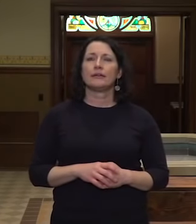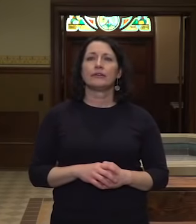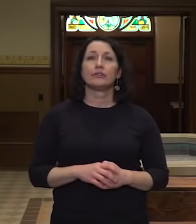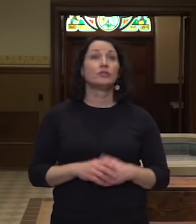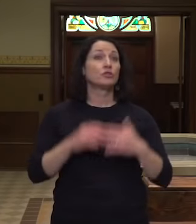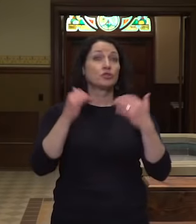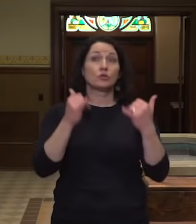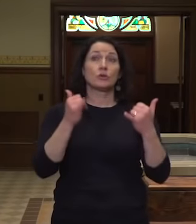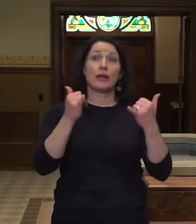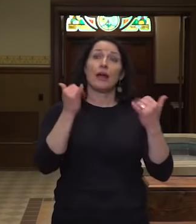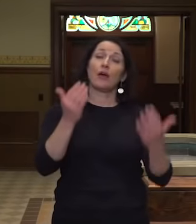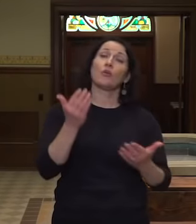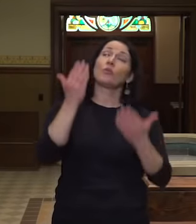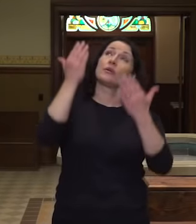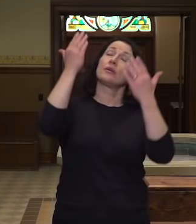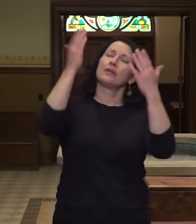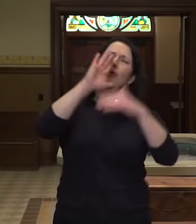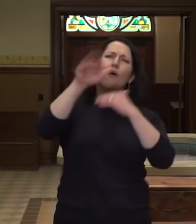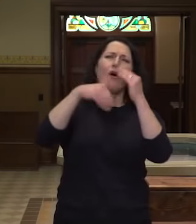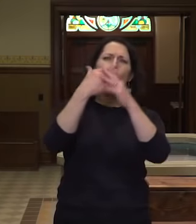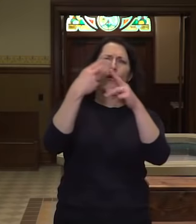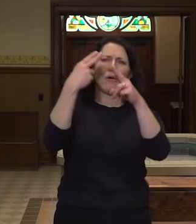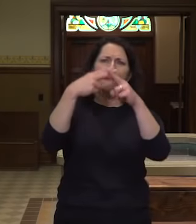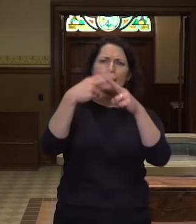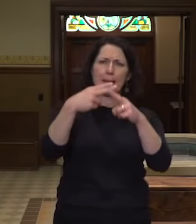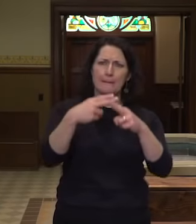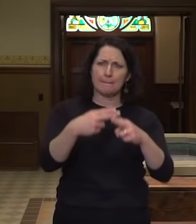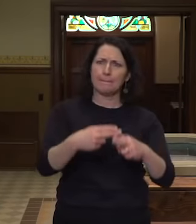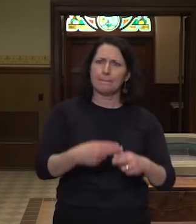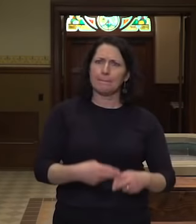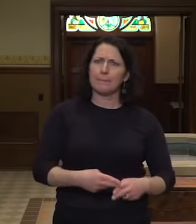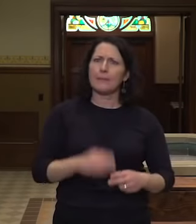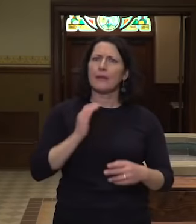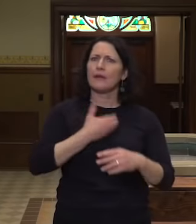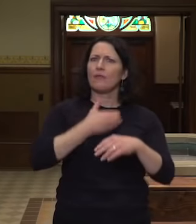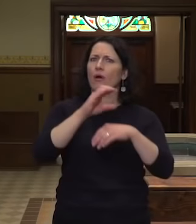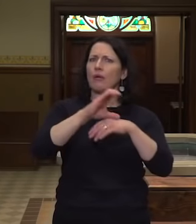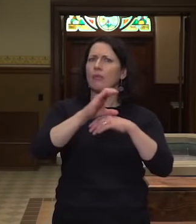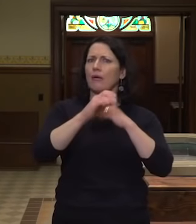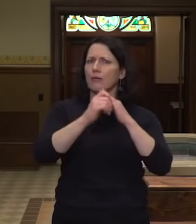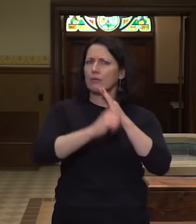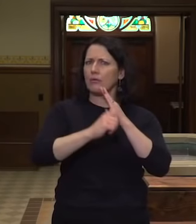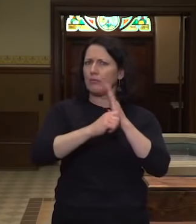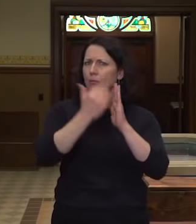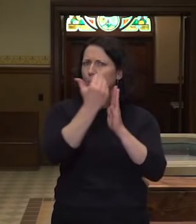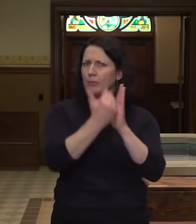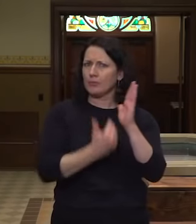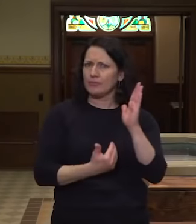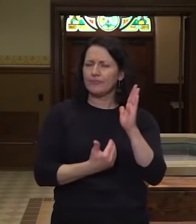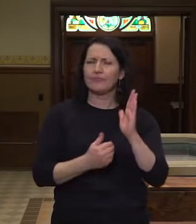And now we lift up to God all those names listed in our bulletin and on our parish prayer line.